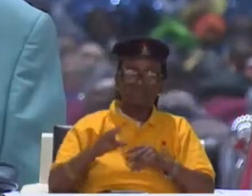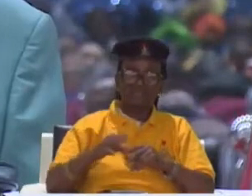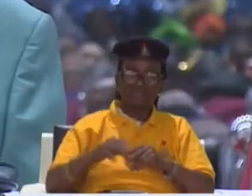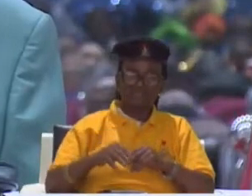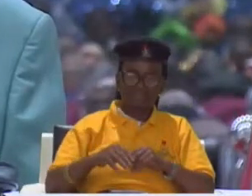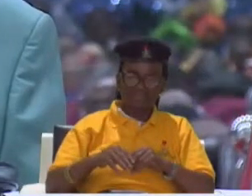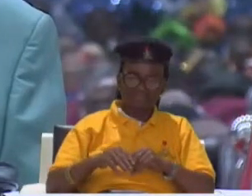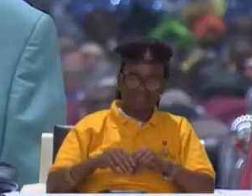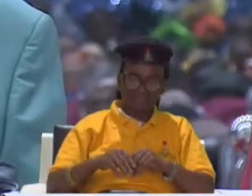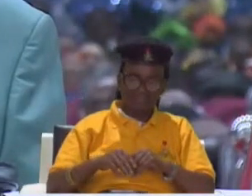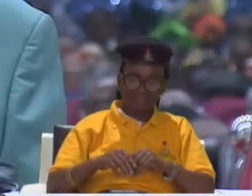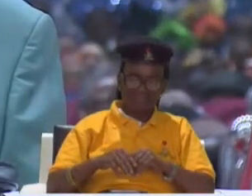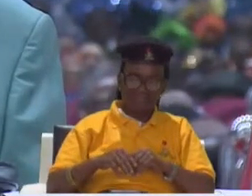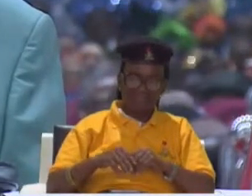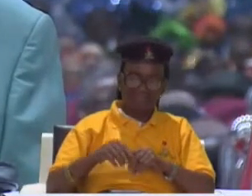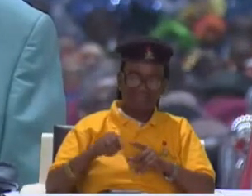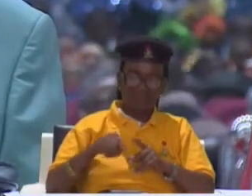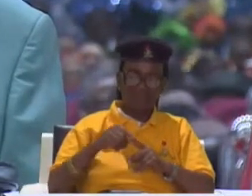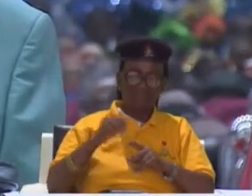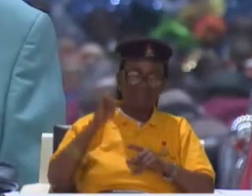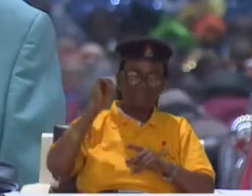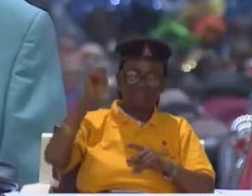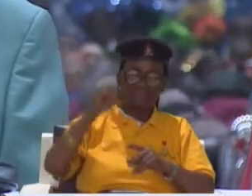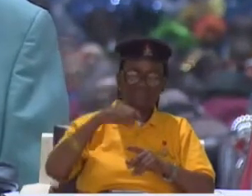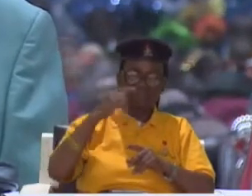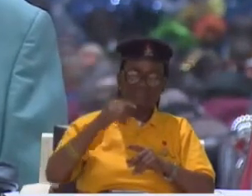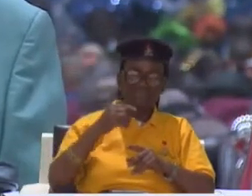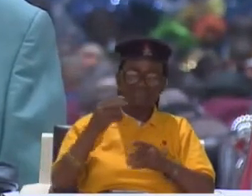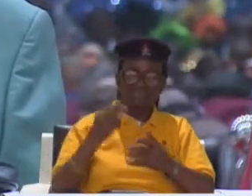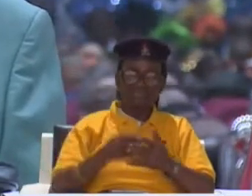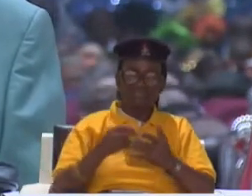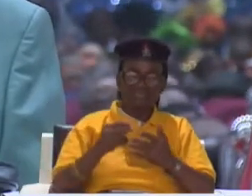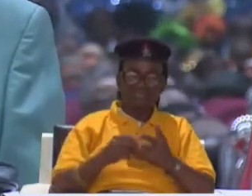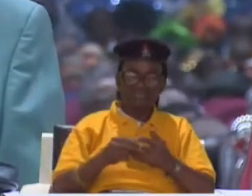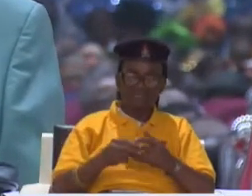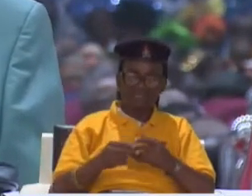when he said darkness go, it